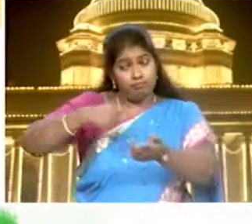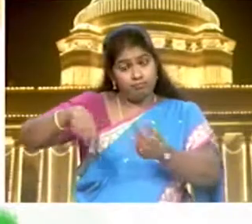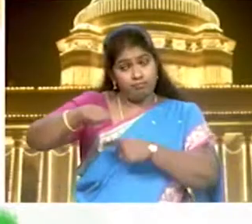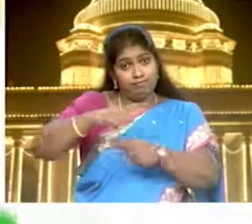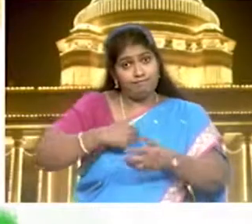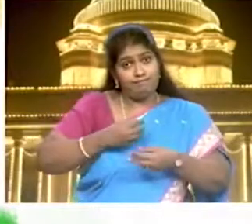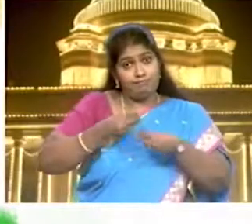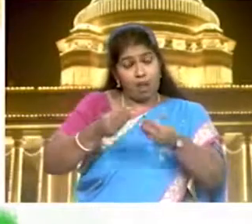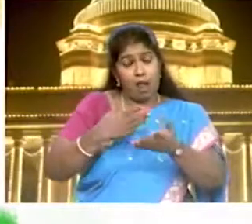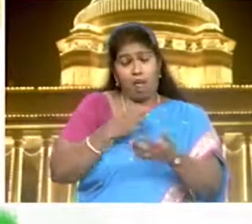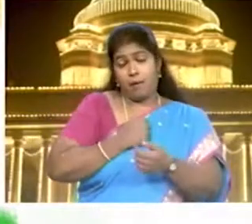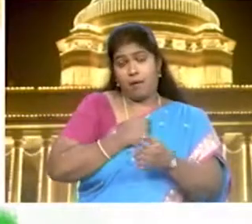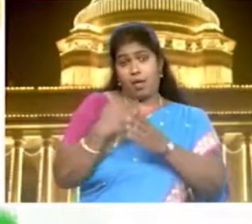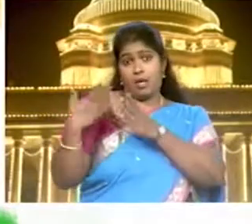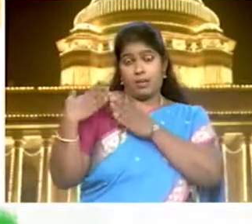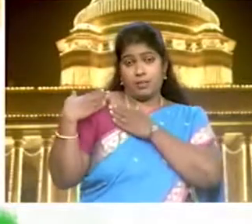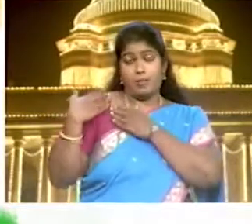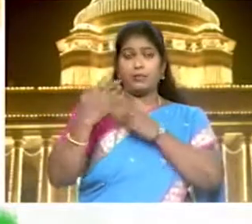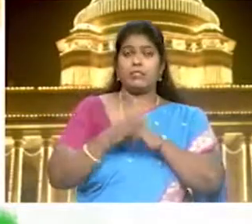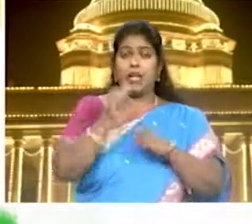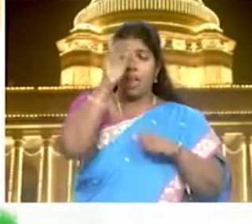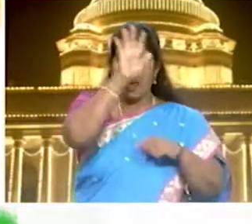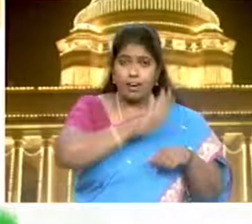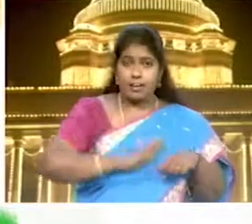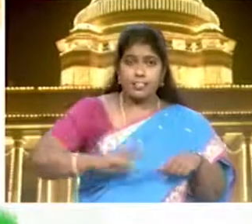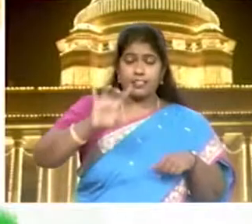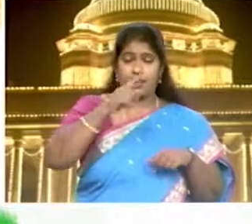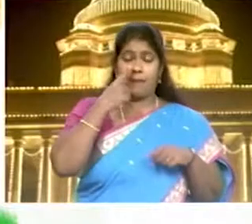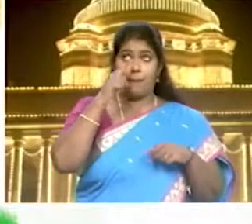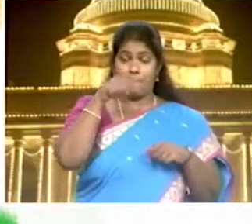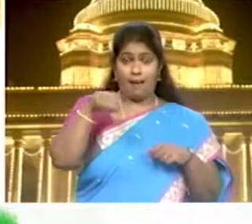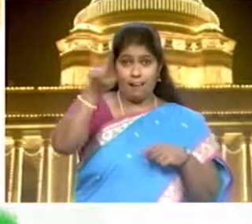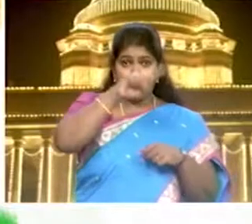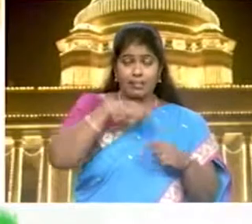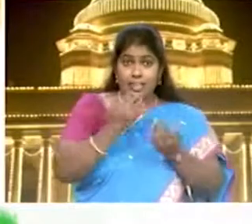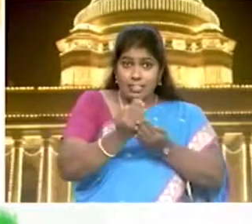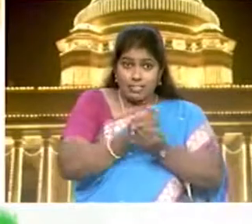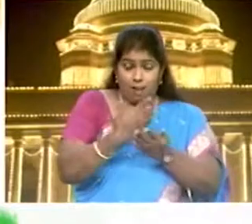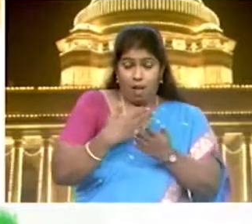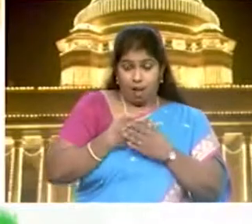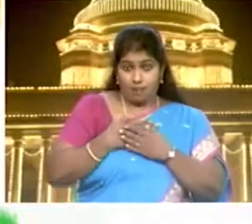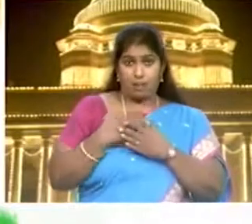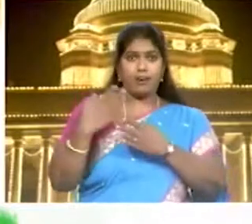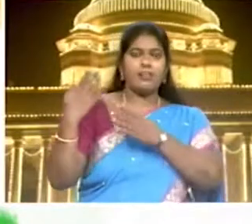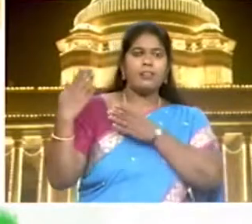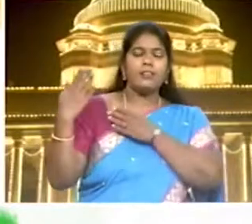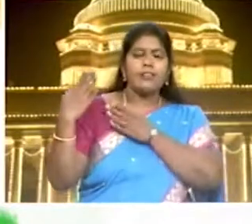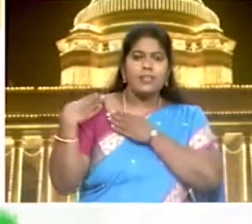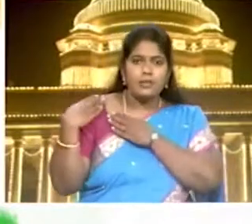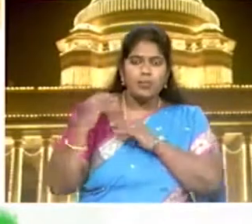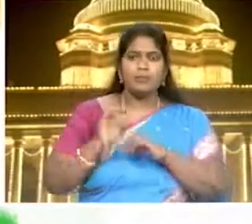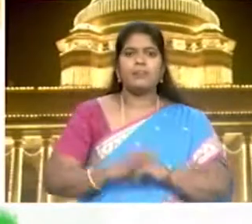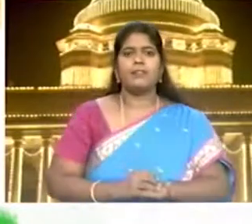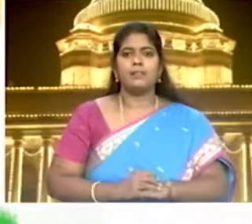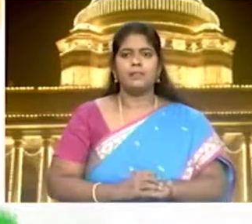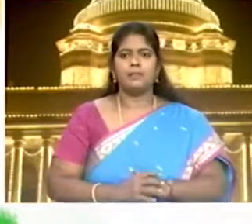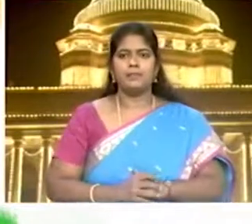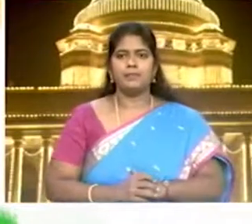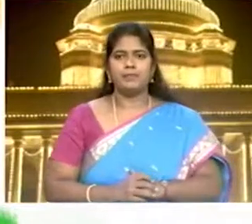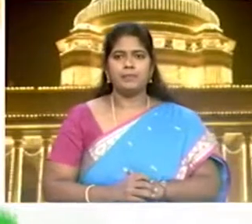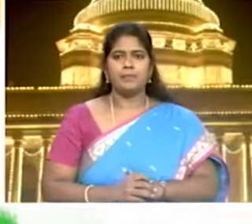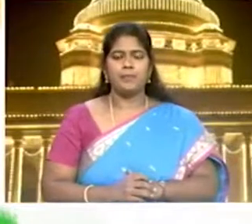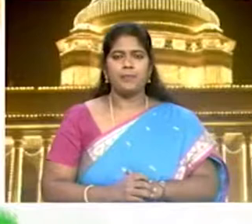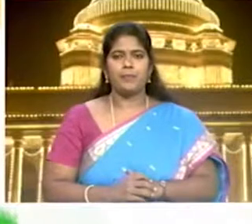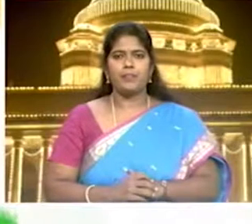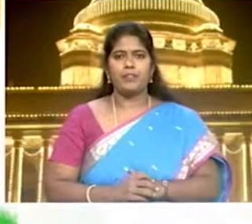and parcel of India's culture. With our traditional lifestyle, we Indians can show the way to the